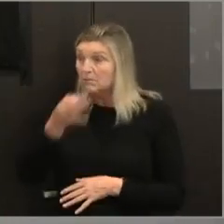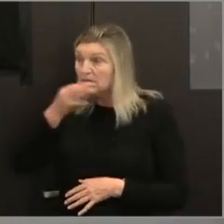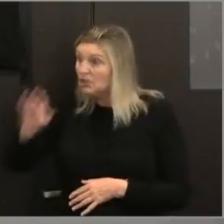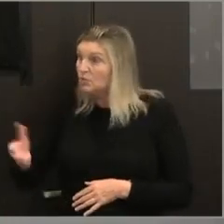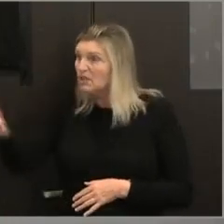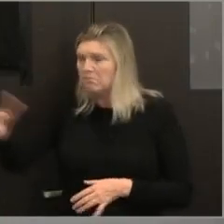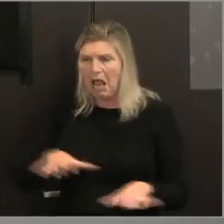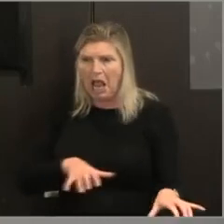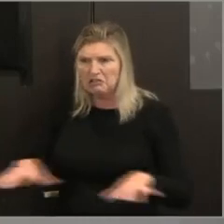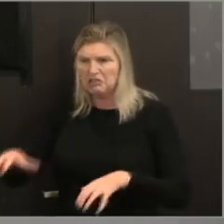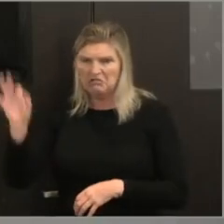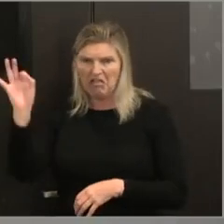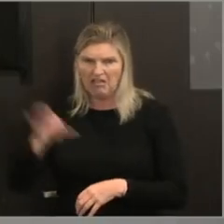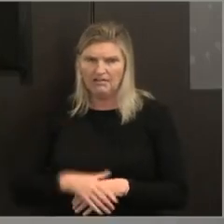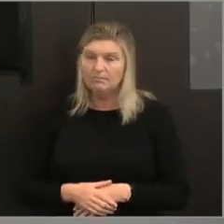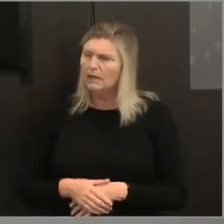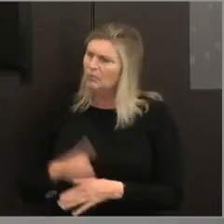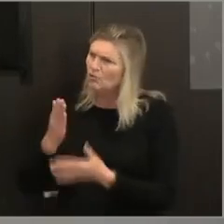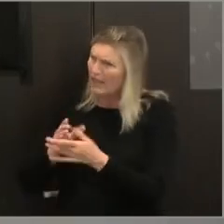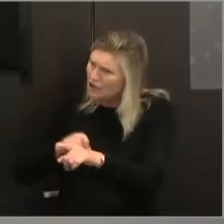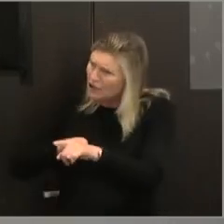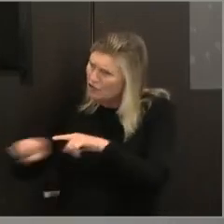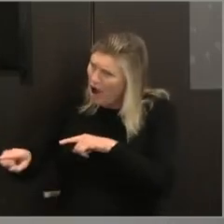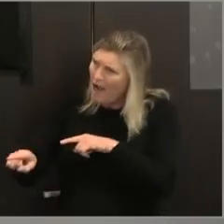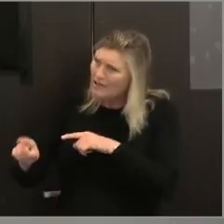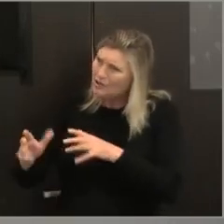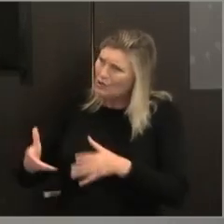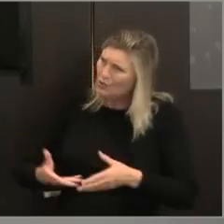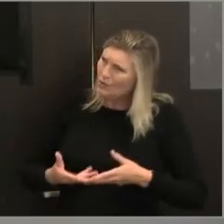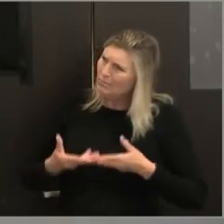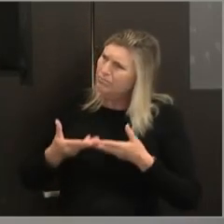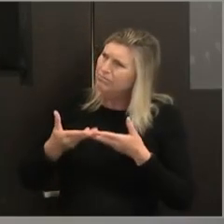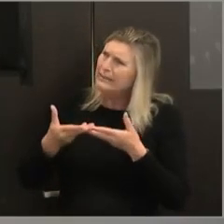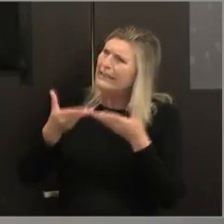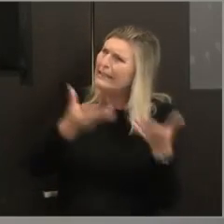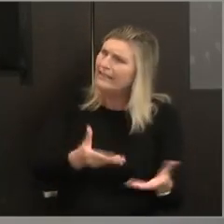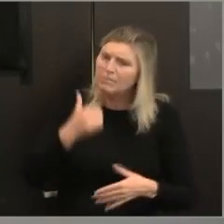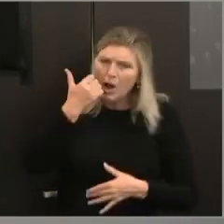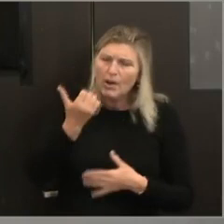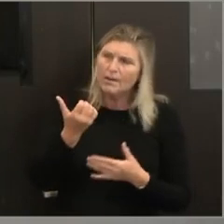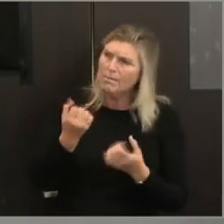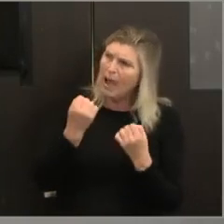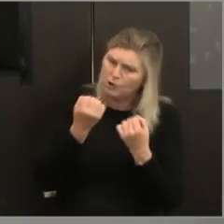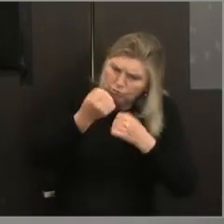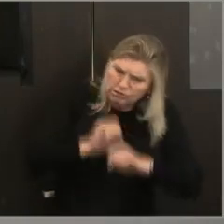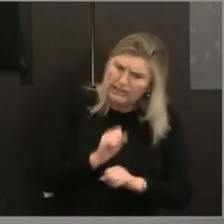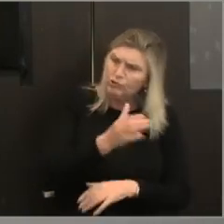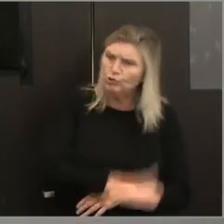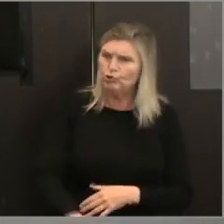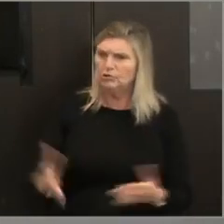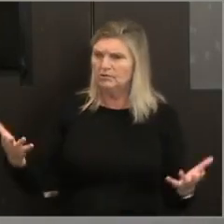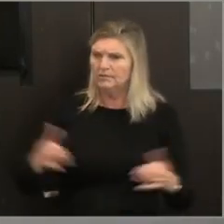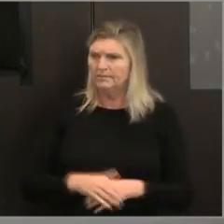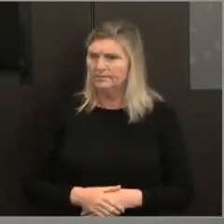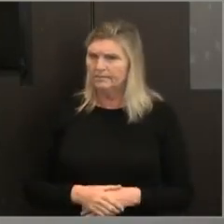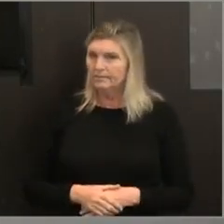upon, but it was a genuine attempt to give effect to the power to protect mokopuna, which was reaffirmed in